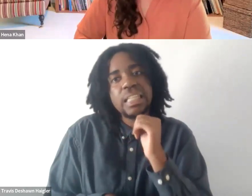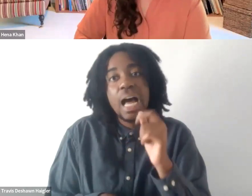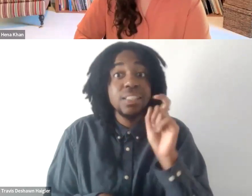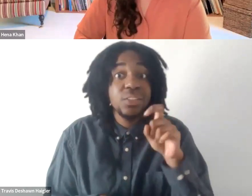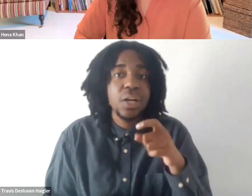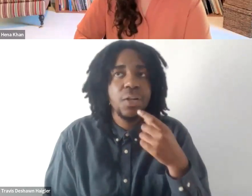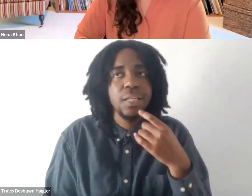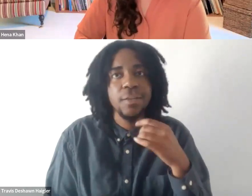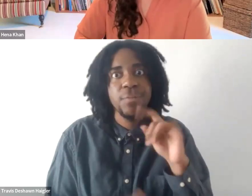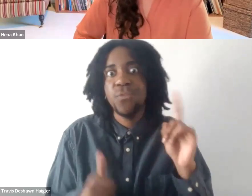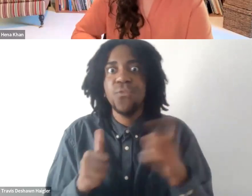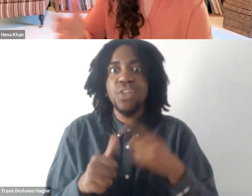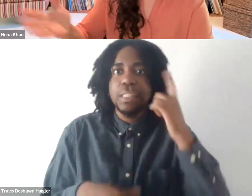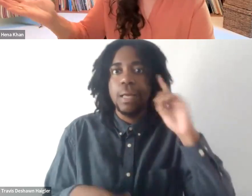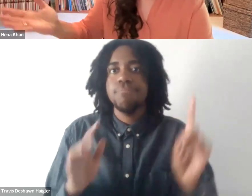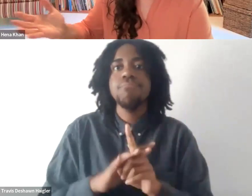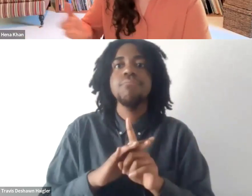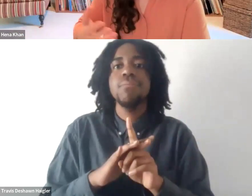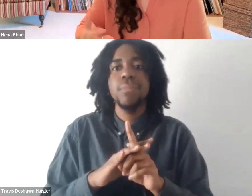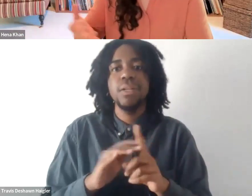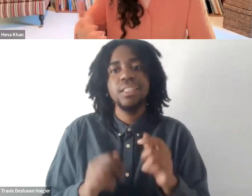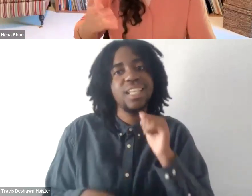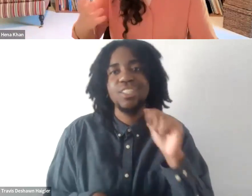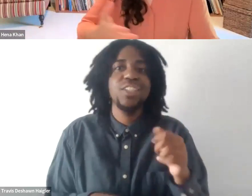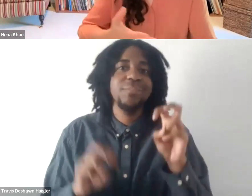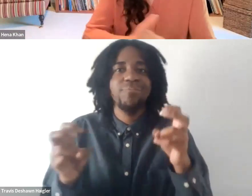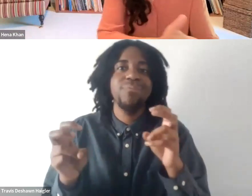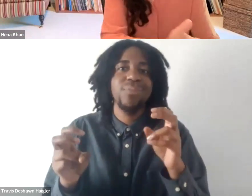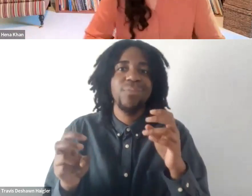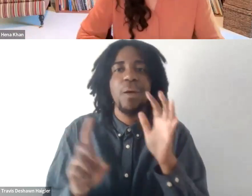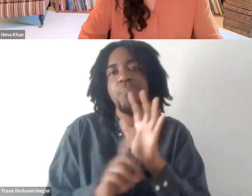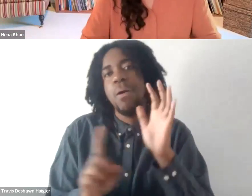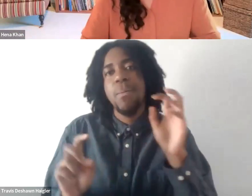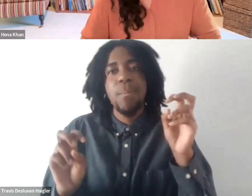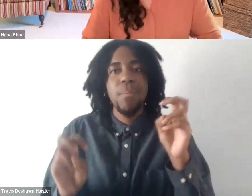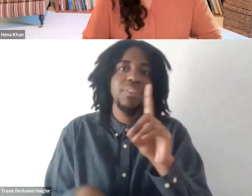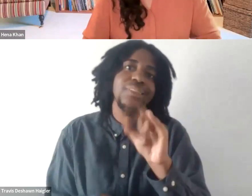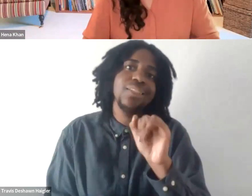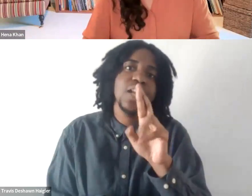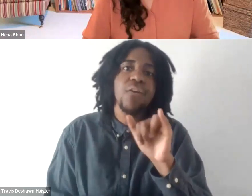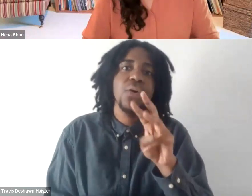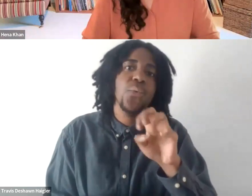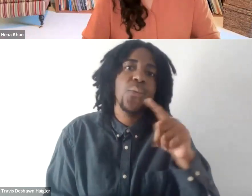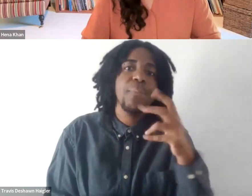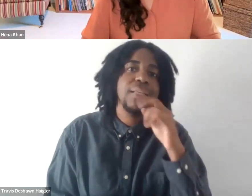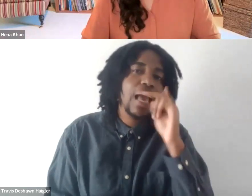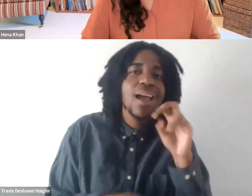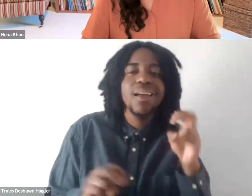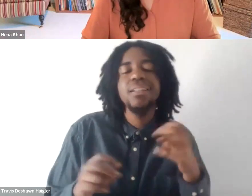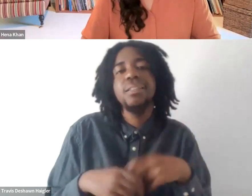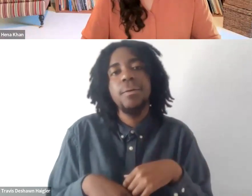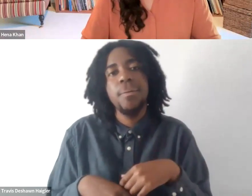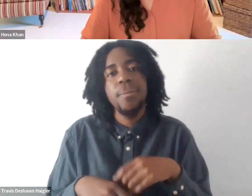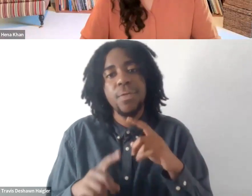They're not only pushing Diary of a Wimpy Kid or whatever, like somebody would find at Target. And they've got really